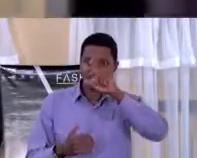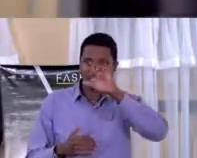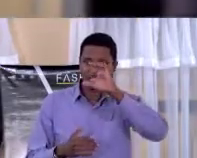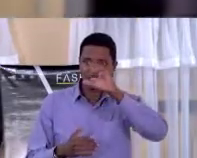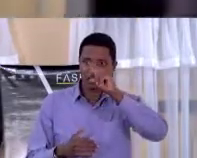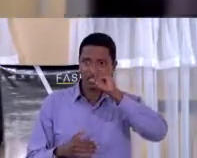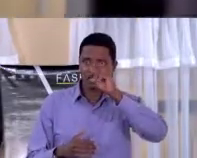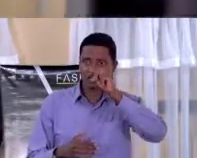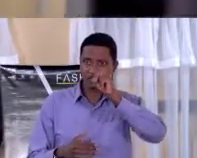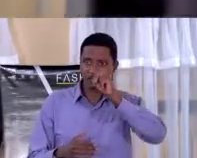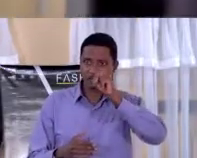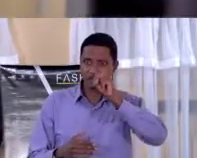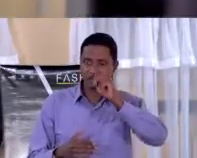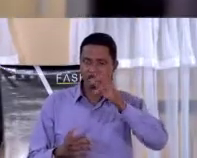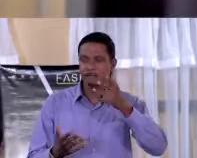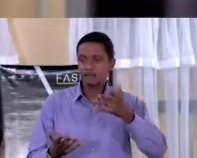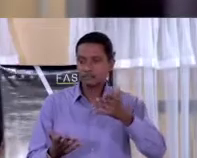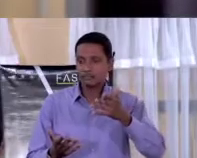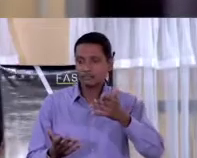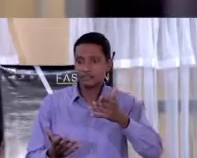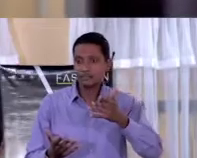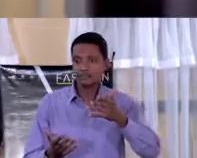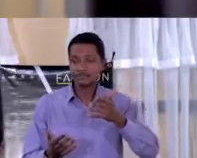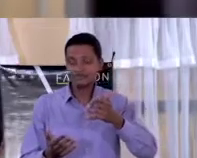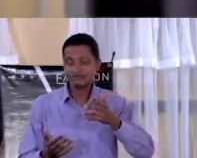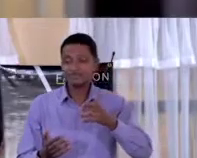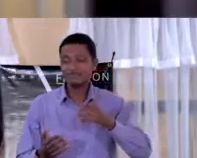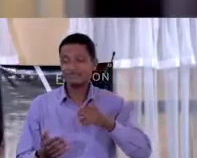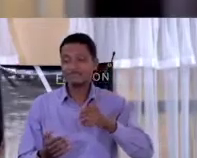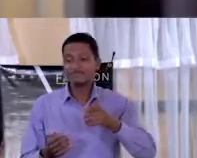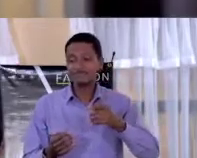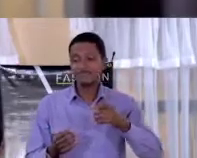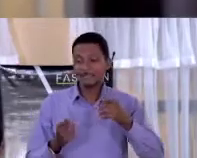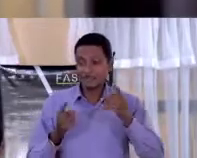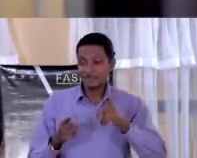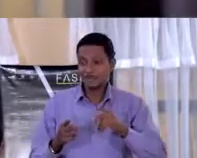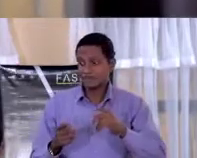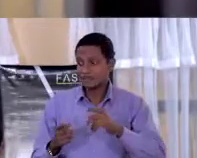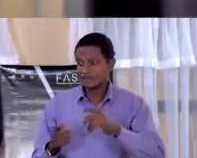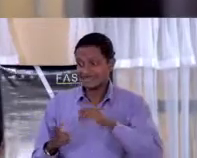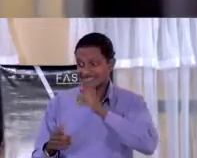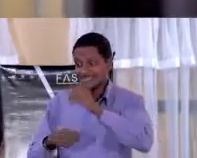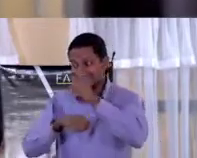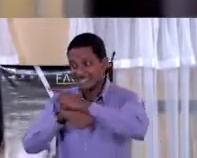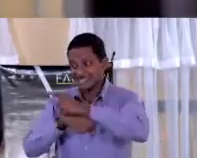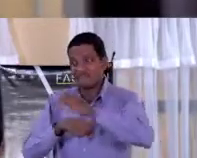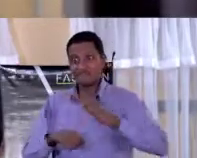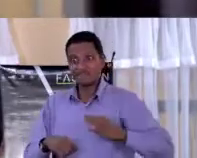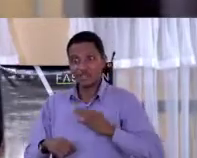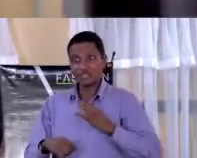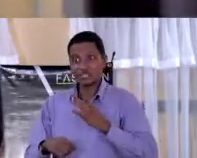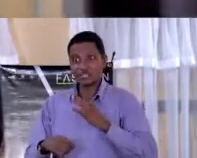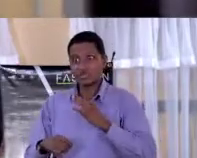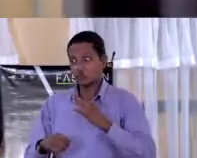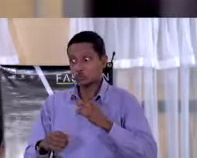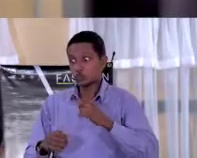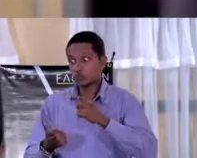on the day of Fashion Week in 2010, and we had to postpone it by a week.